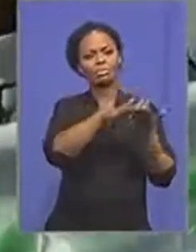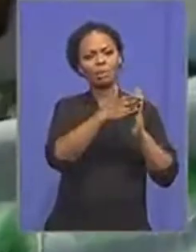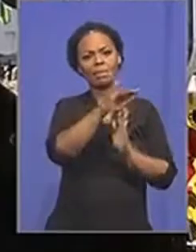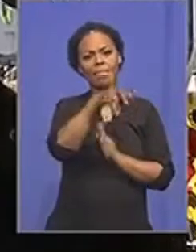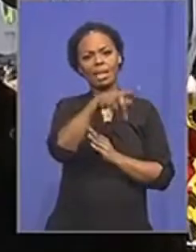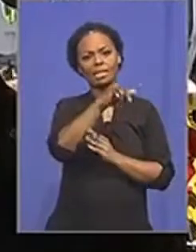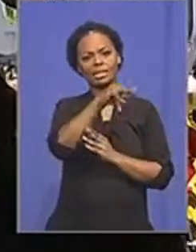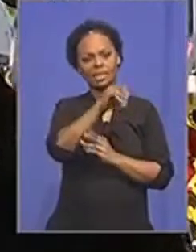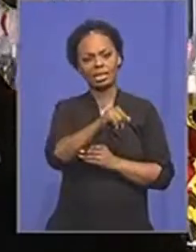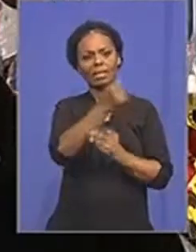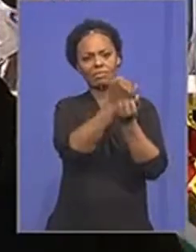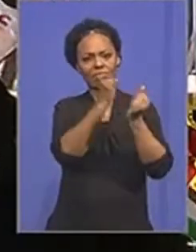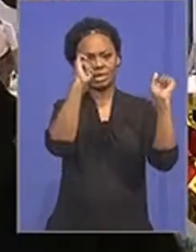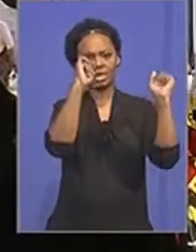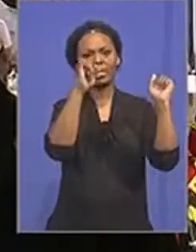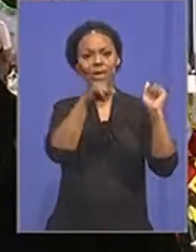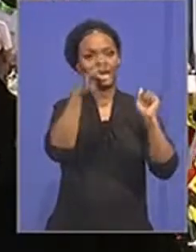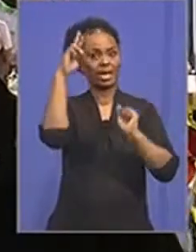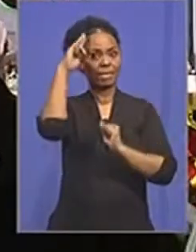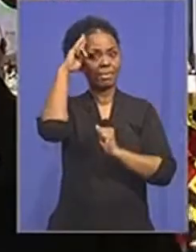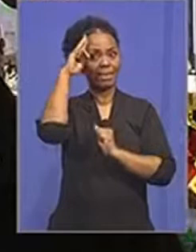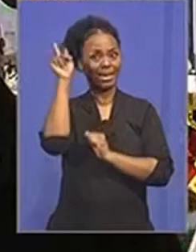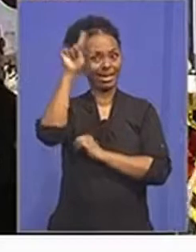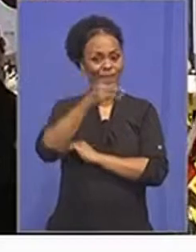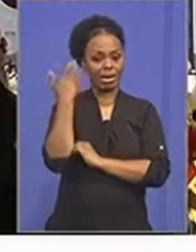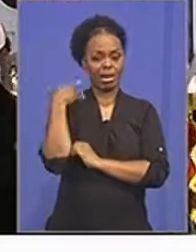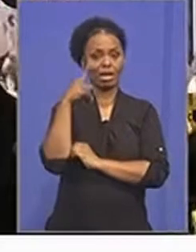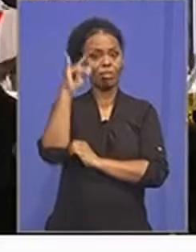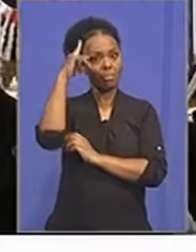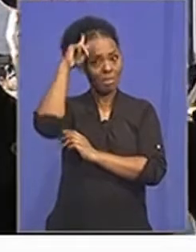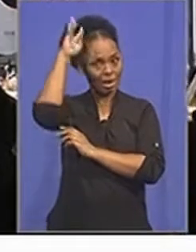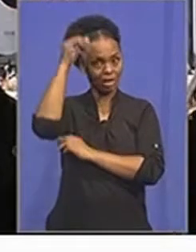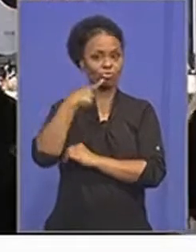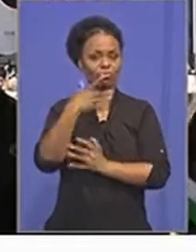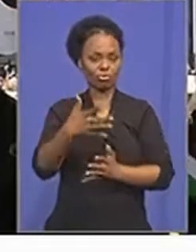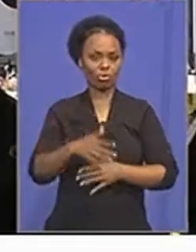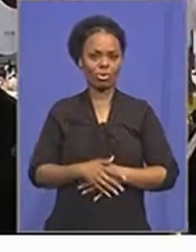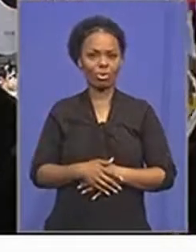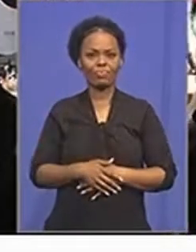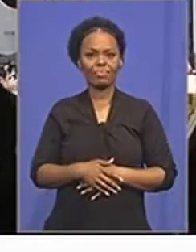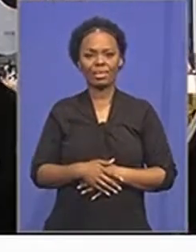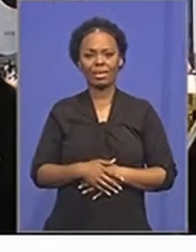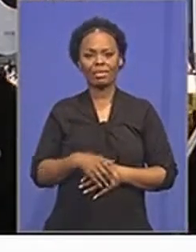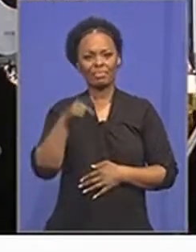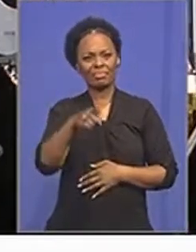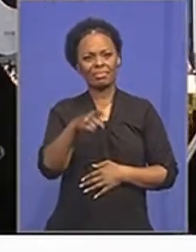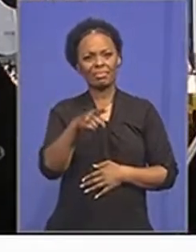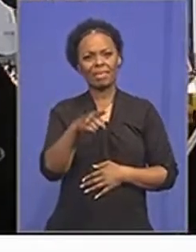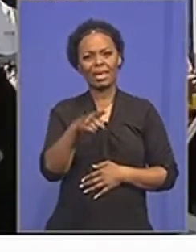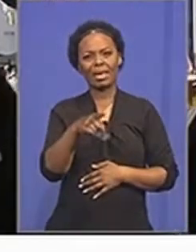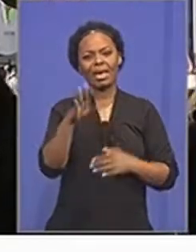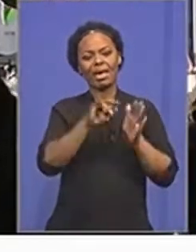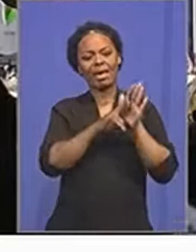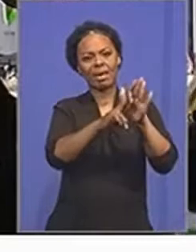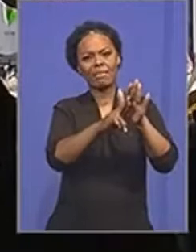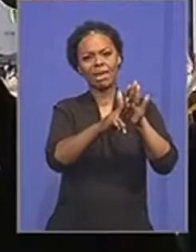ona. We do not want a downgrade of a embassy in Israel. We want